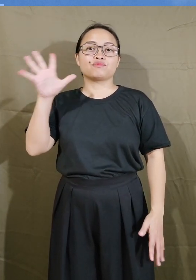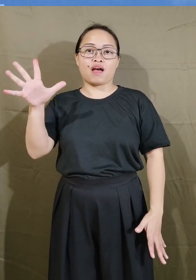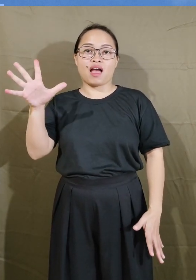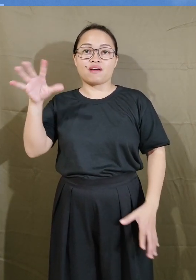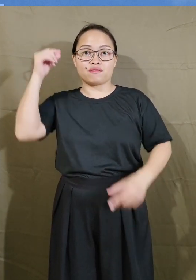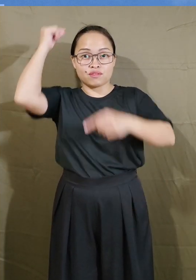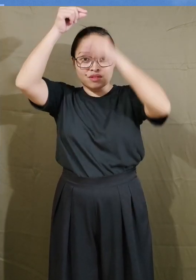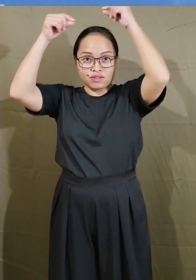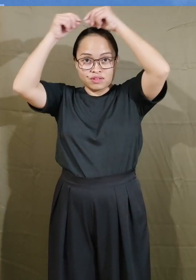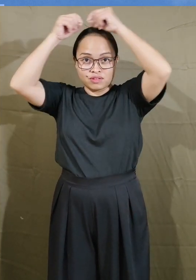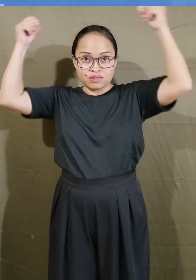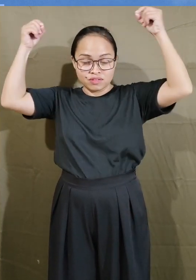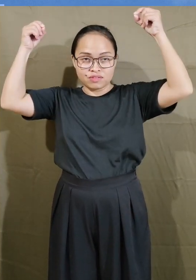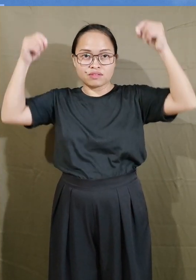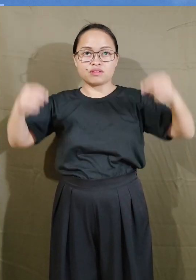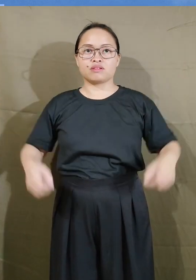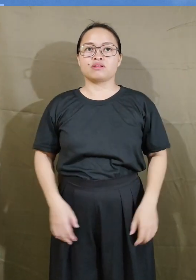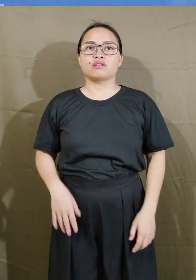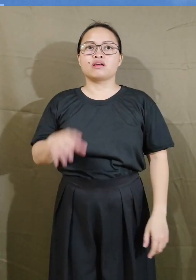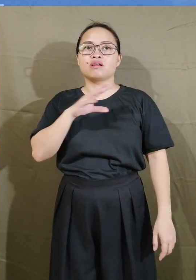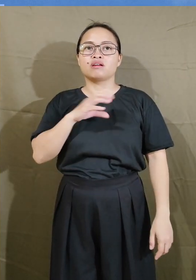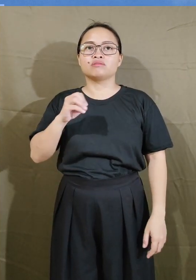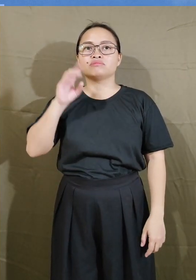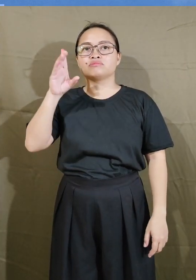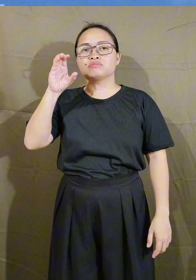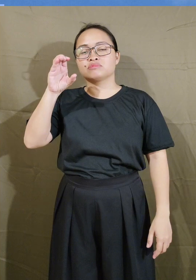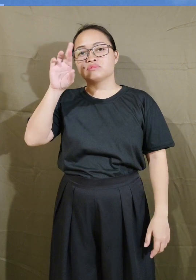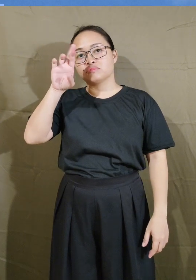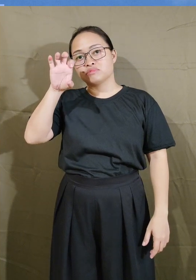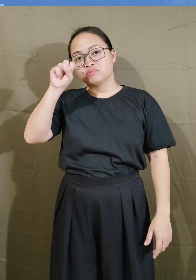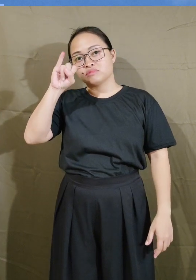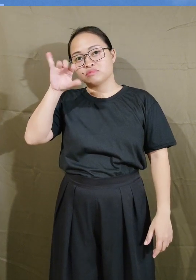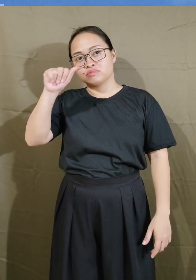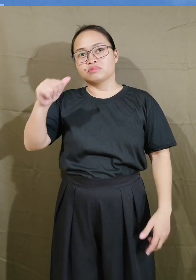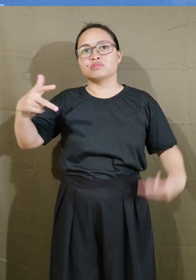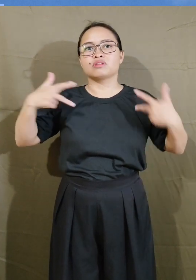23,745 ribbons, while Crescia has